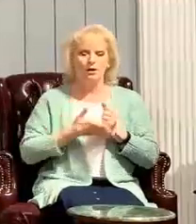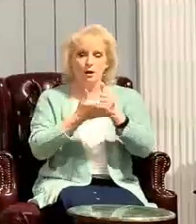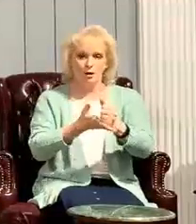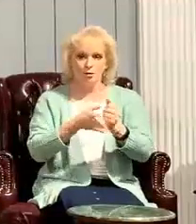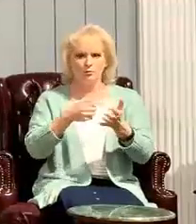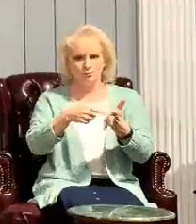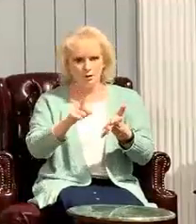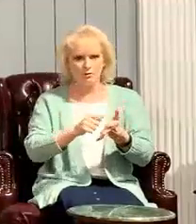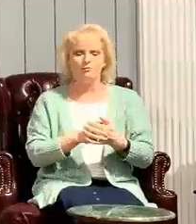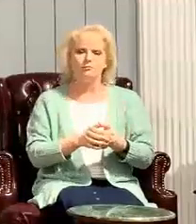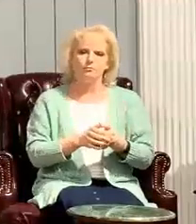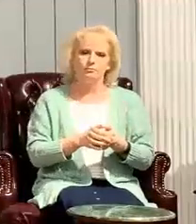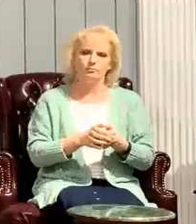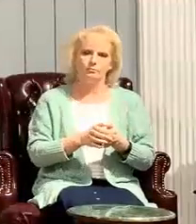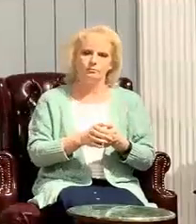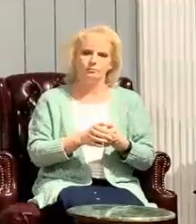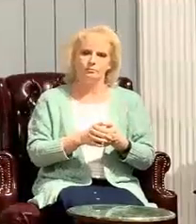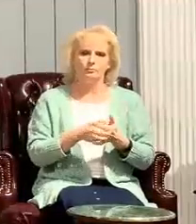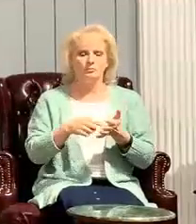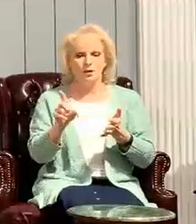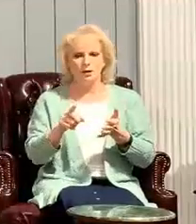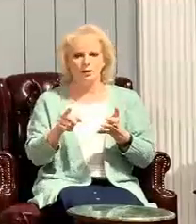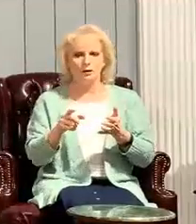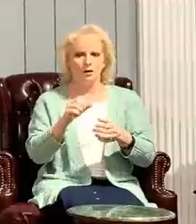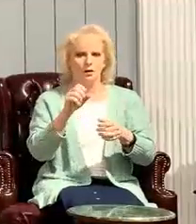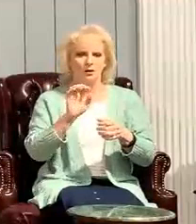and so you could pay your employees and keep them